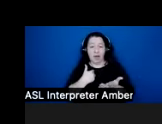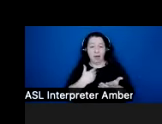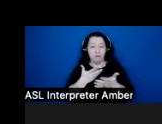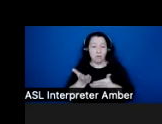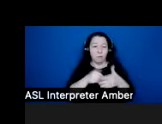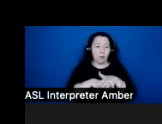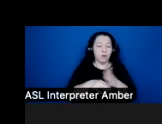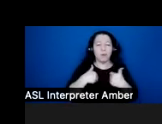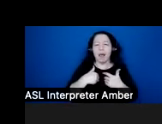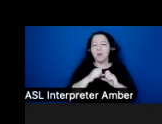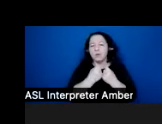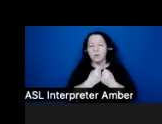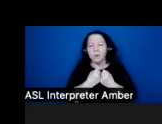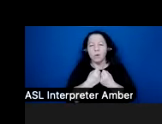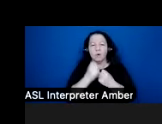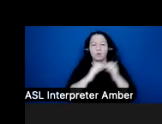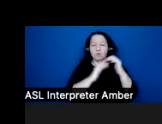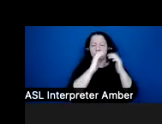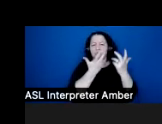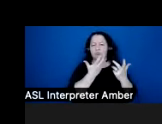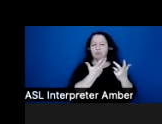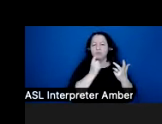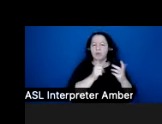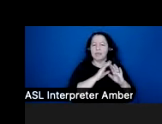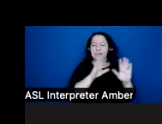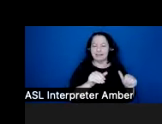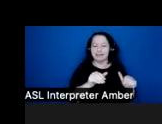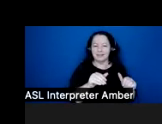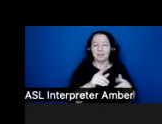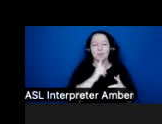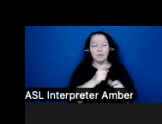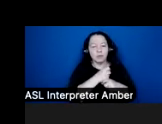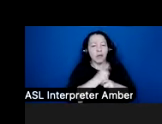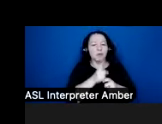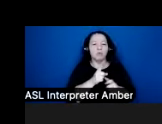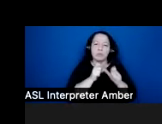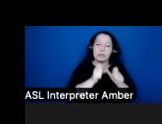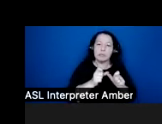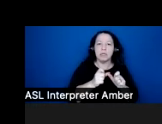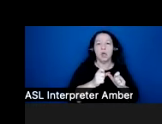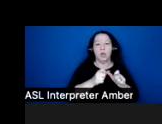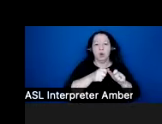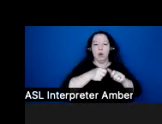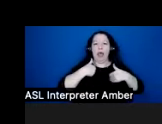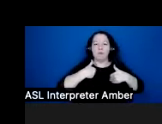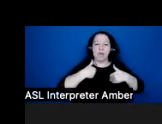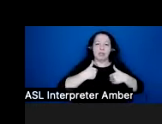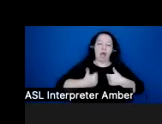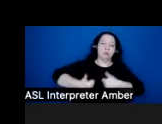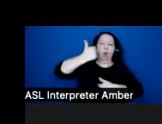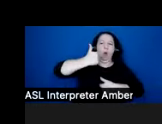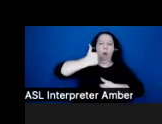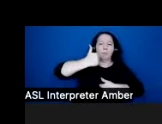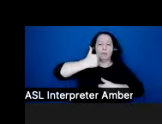that hierarchy intact, right? So that division. And we know that in Indian country, we're still fighting the hierarchy for